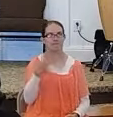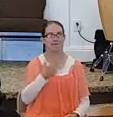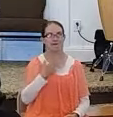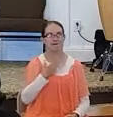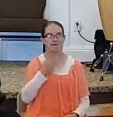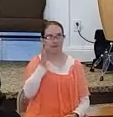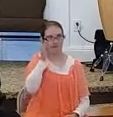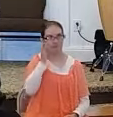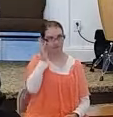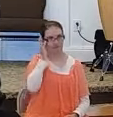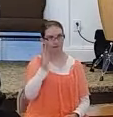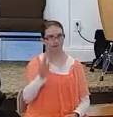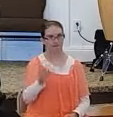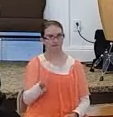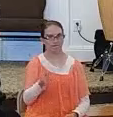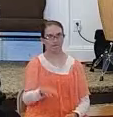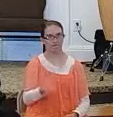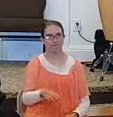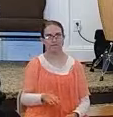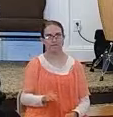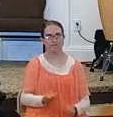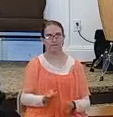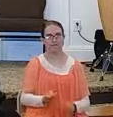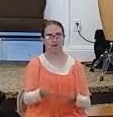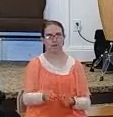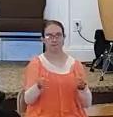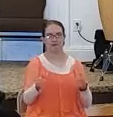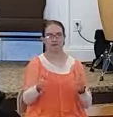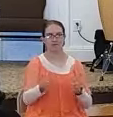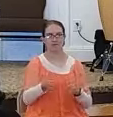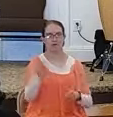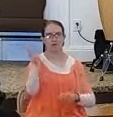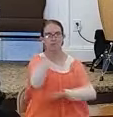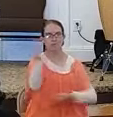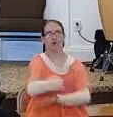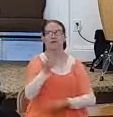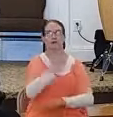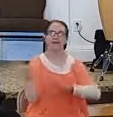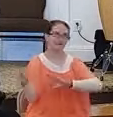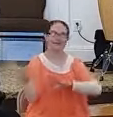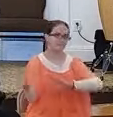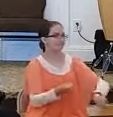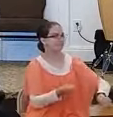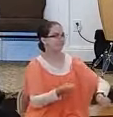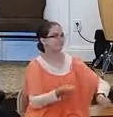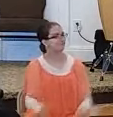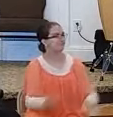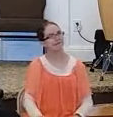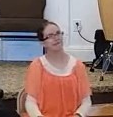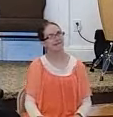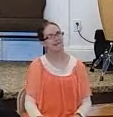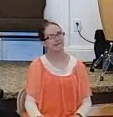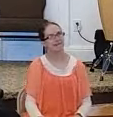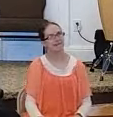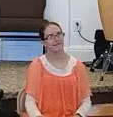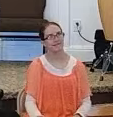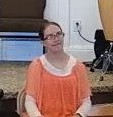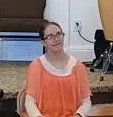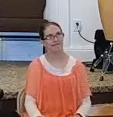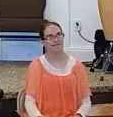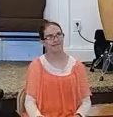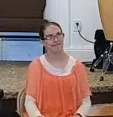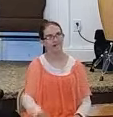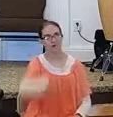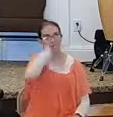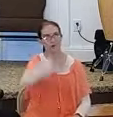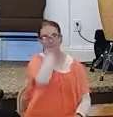so he pedals around for 3 days before he said, okay, let's go. Hallelujah. And they go over to where